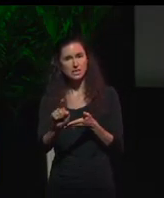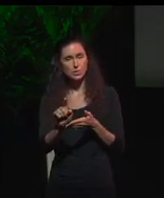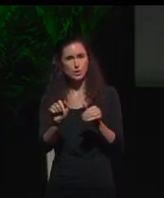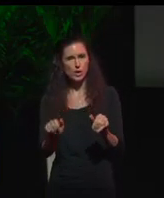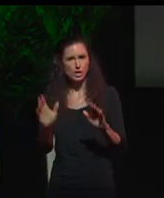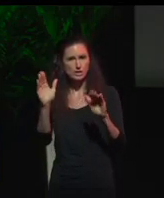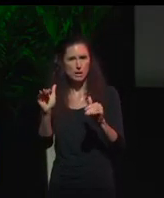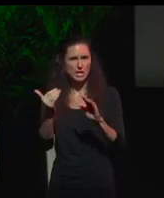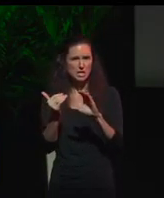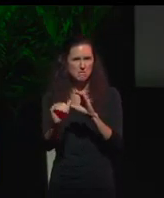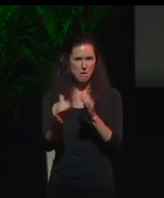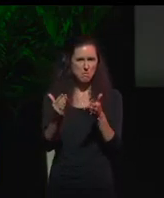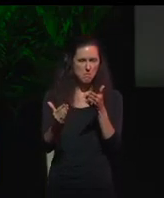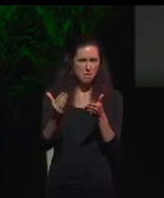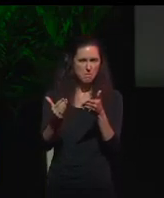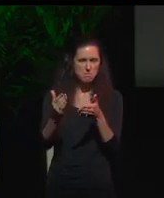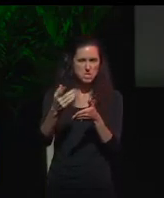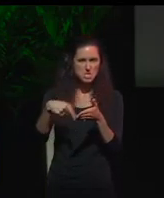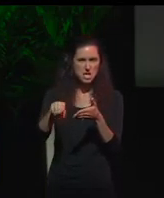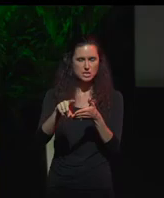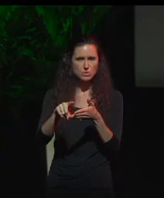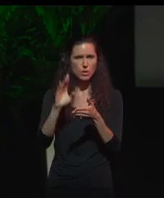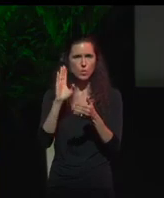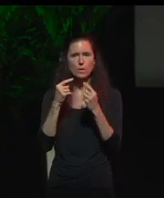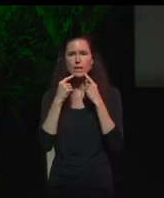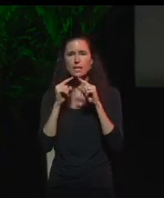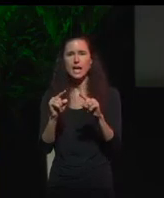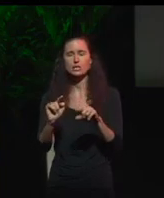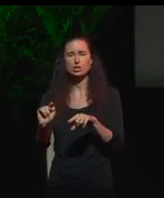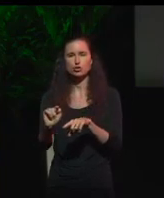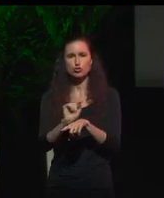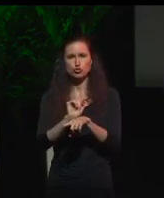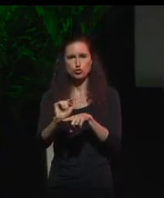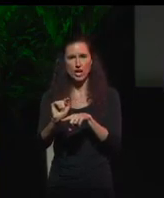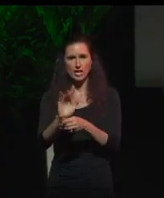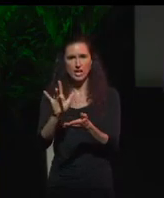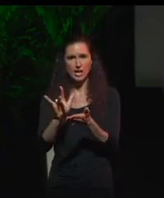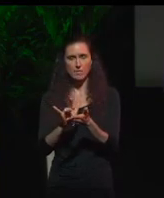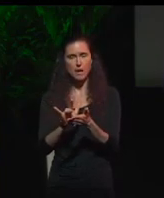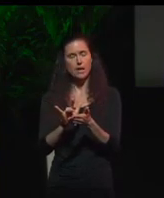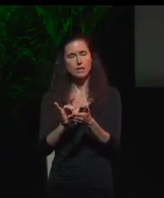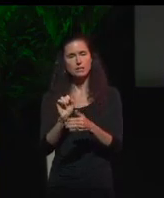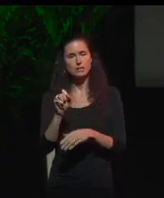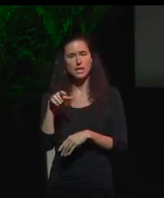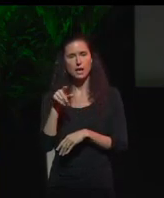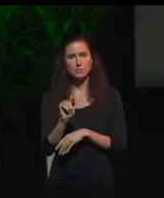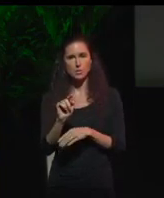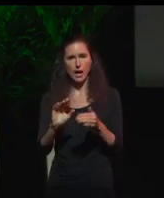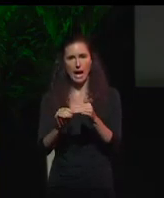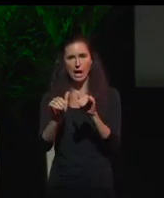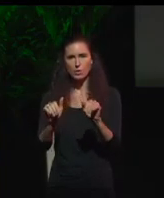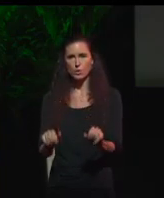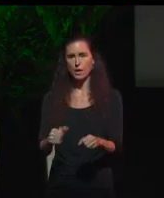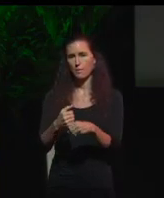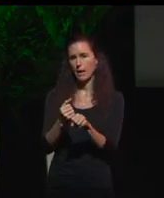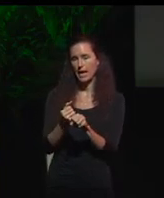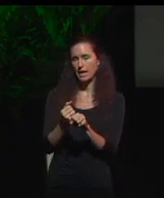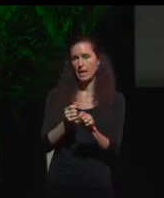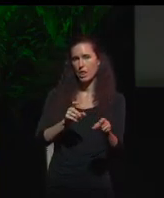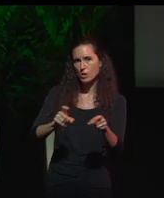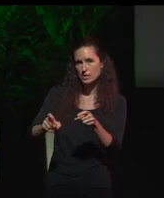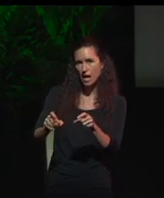email probably late next week announcing training in mid-September of how to make those assignments